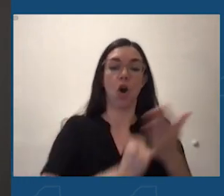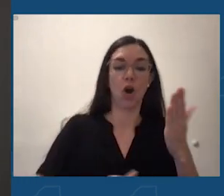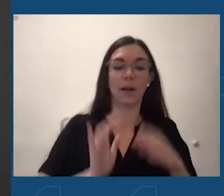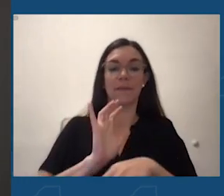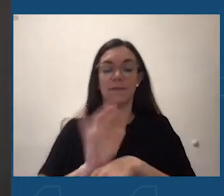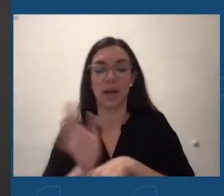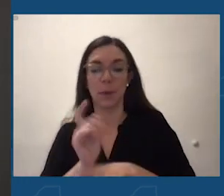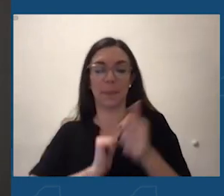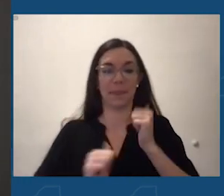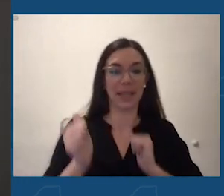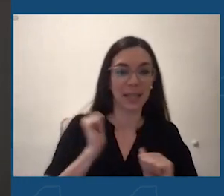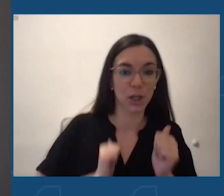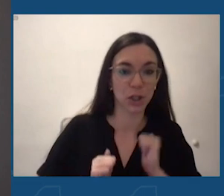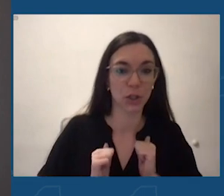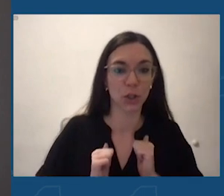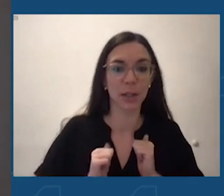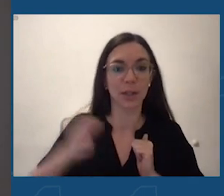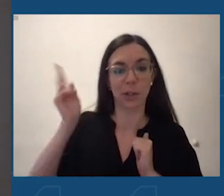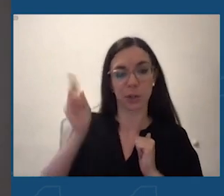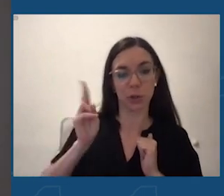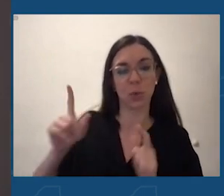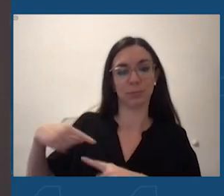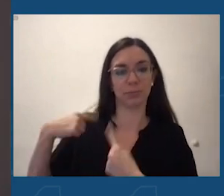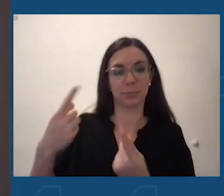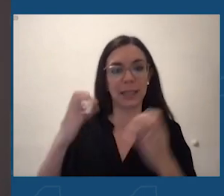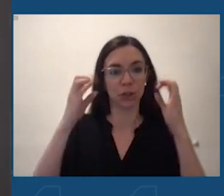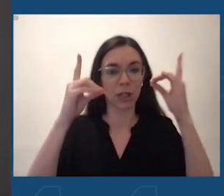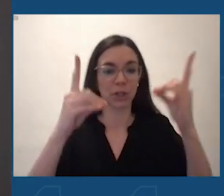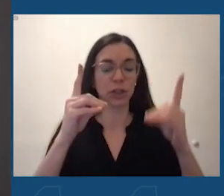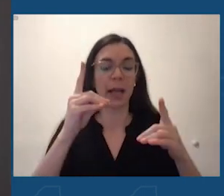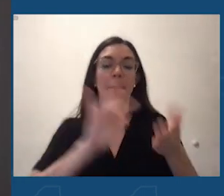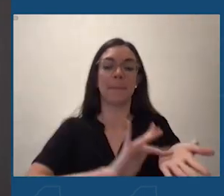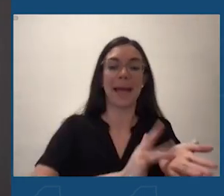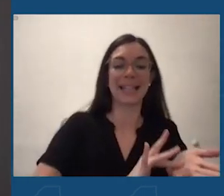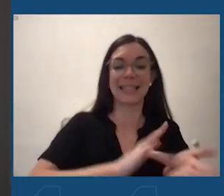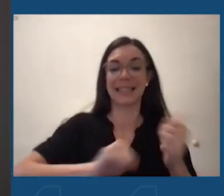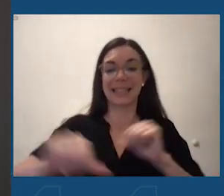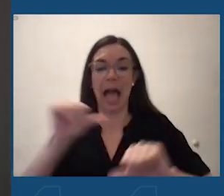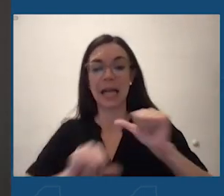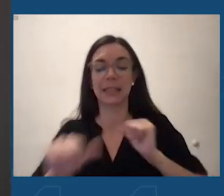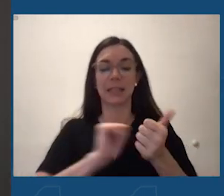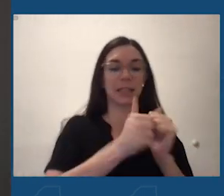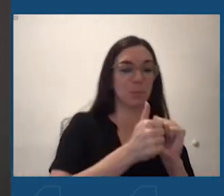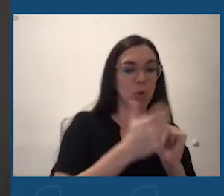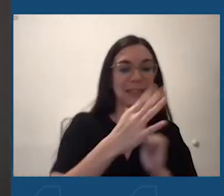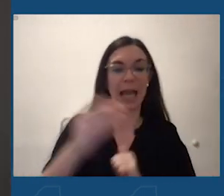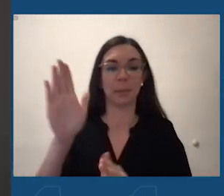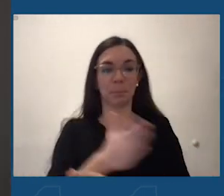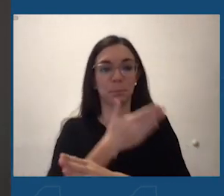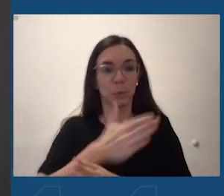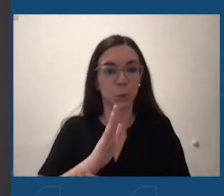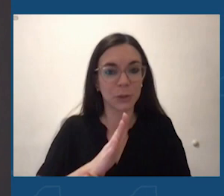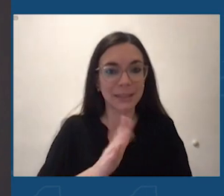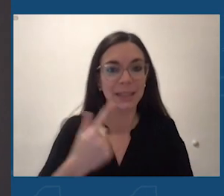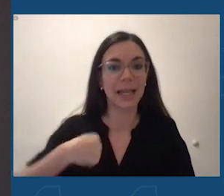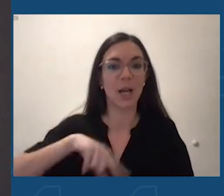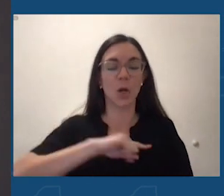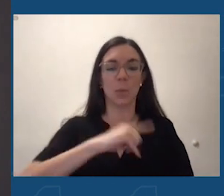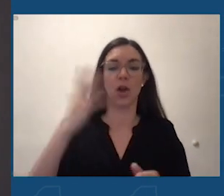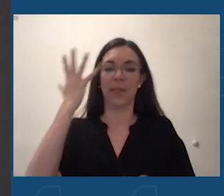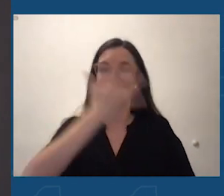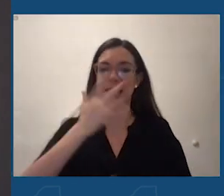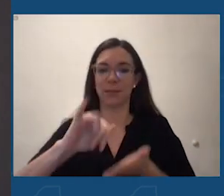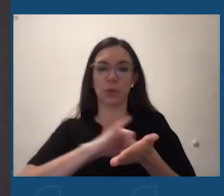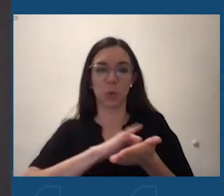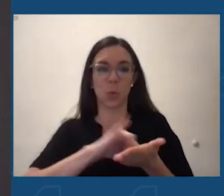logros históricos en educación, medicine, science, sports, and of course, music. Y frente a grandes desafíos, New Yorkers